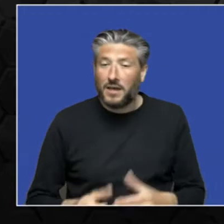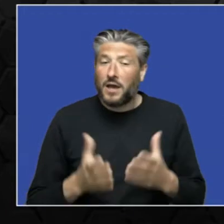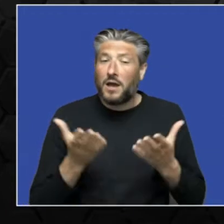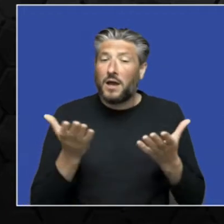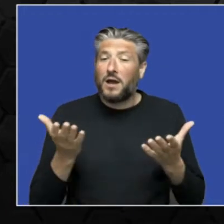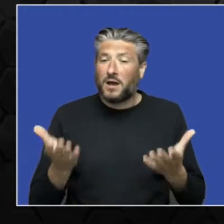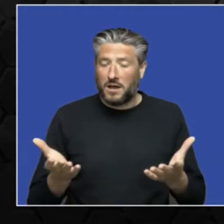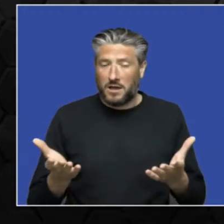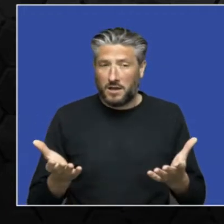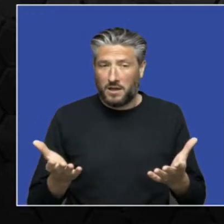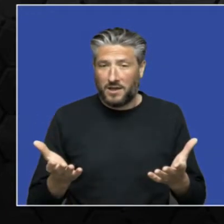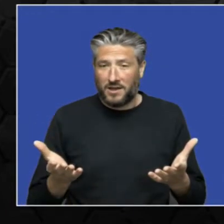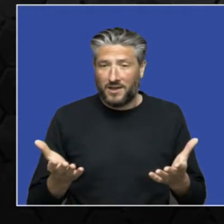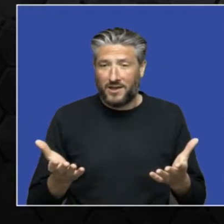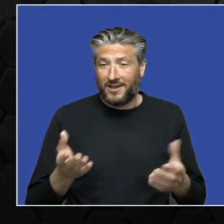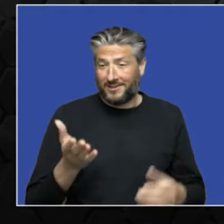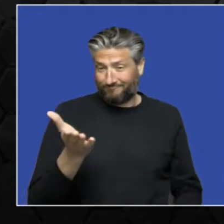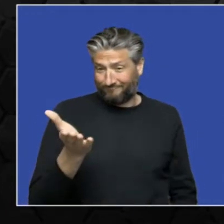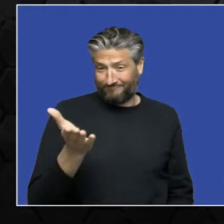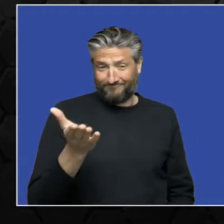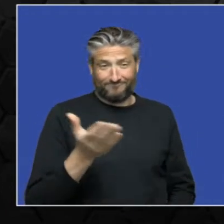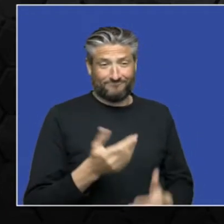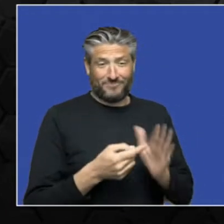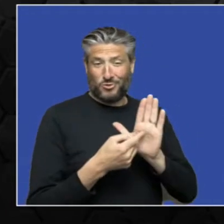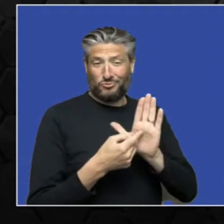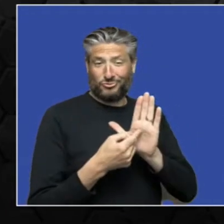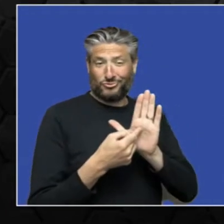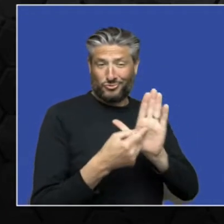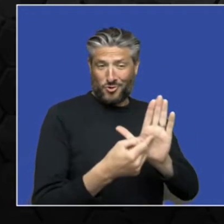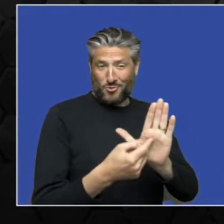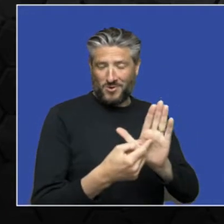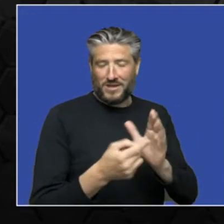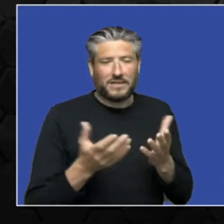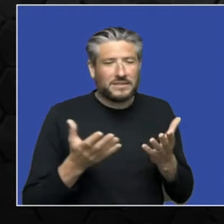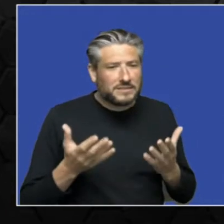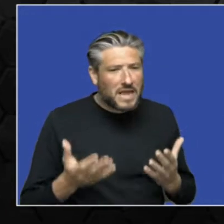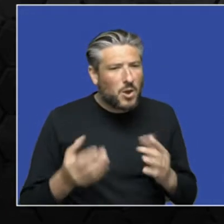to highlight my goal of this talk.